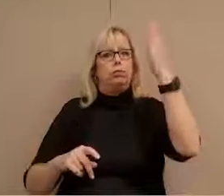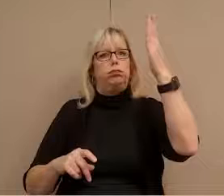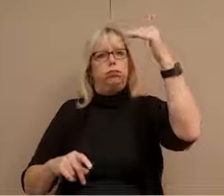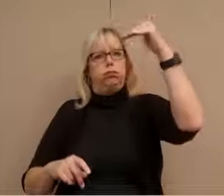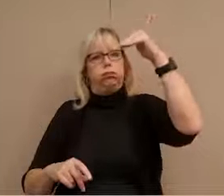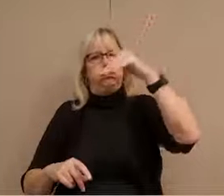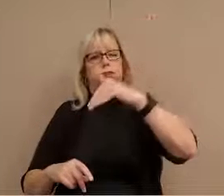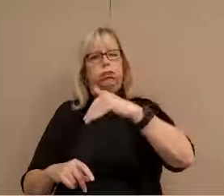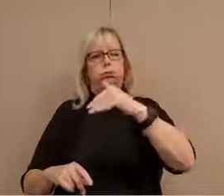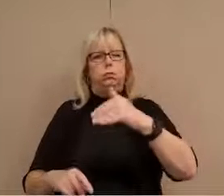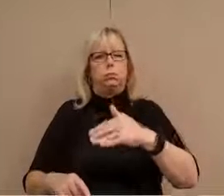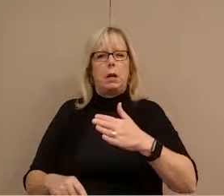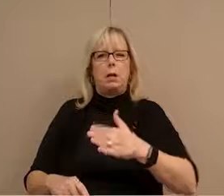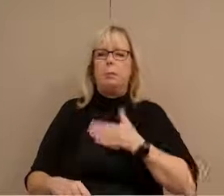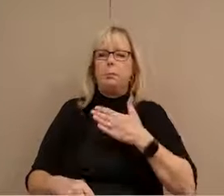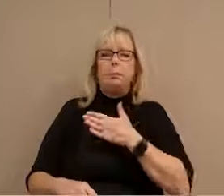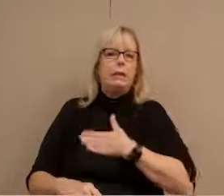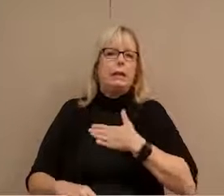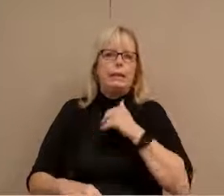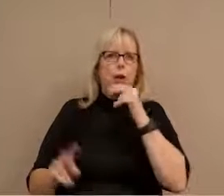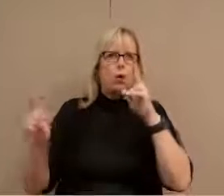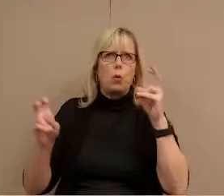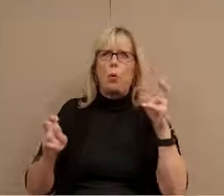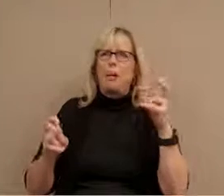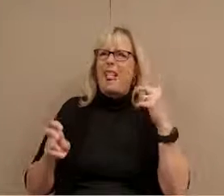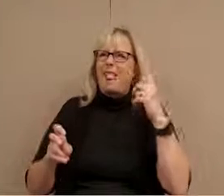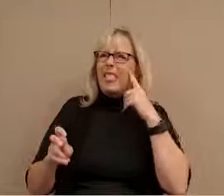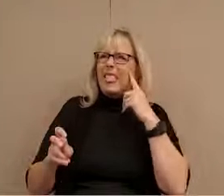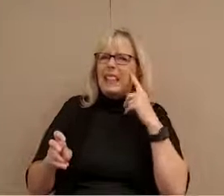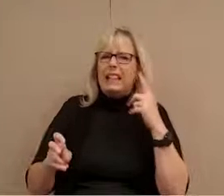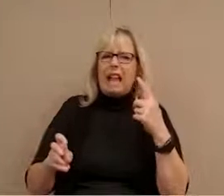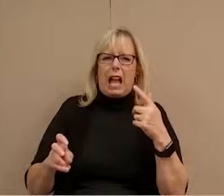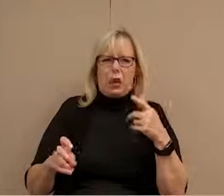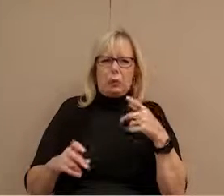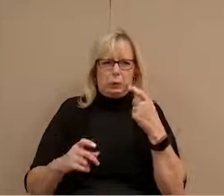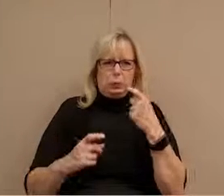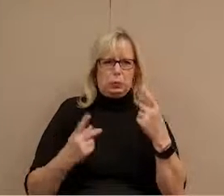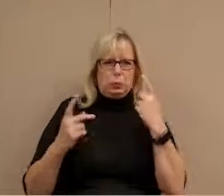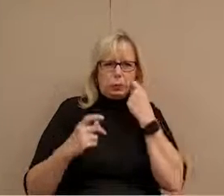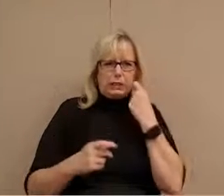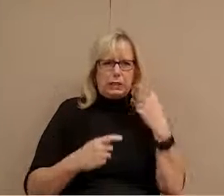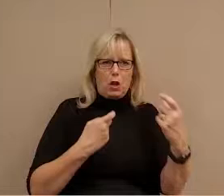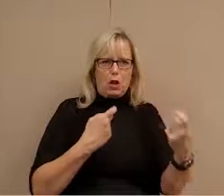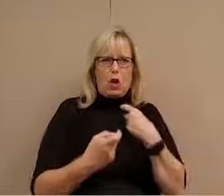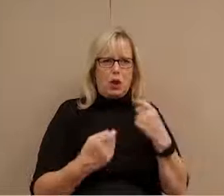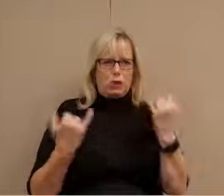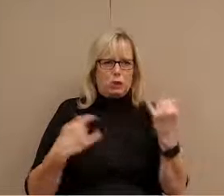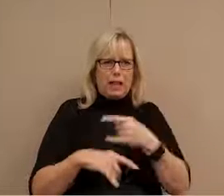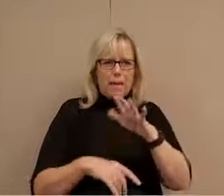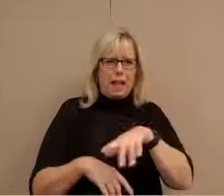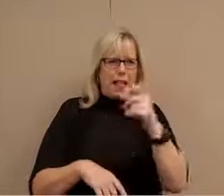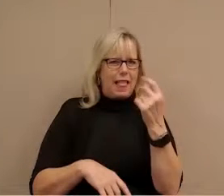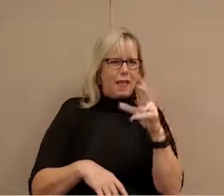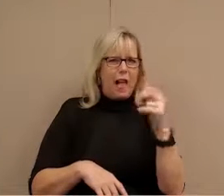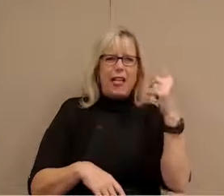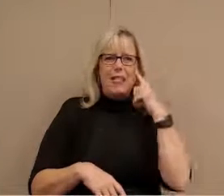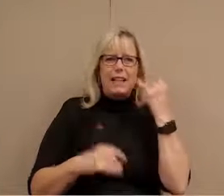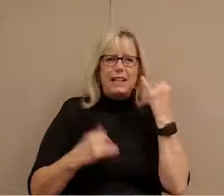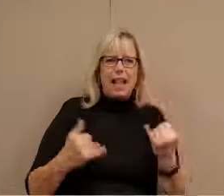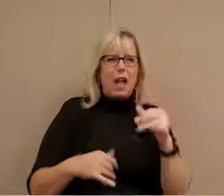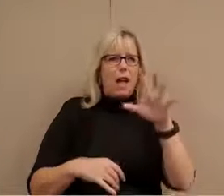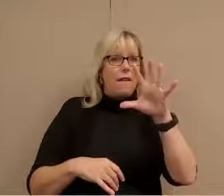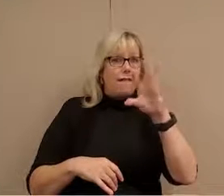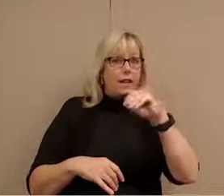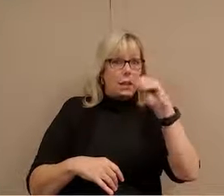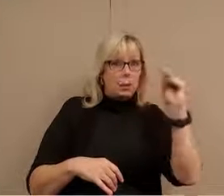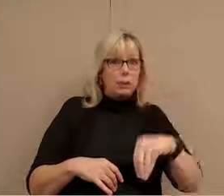I please, folks, don't quote me on this, but I was on a call today about 11:30, and I think they're at about